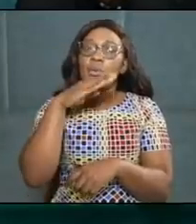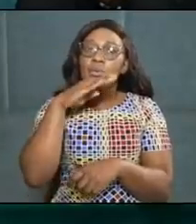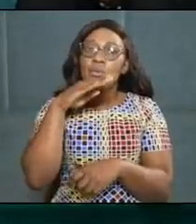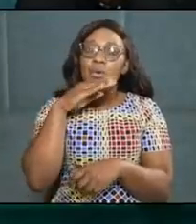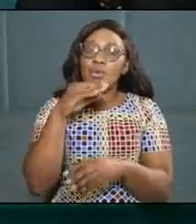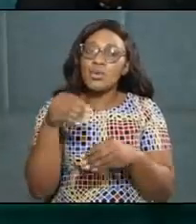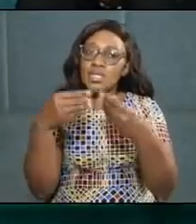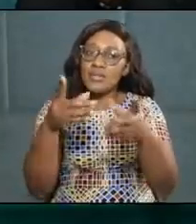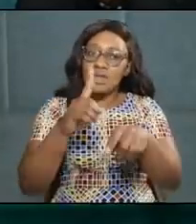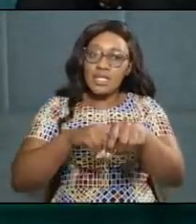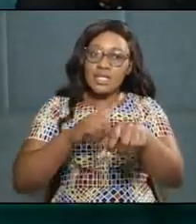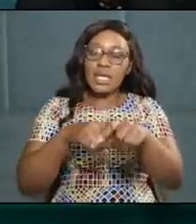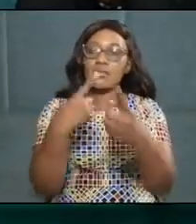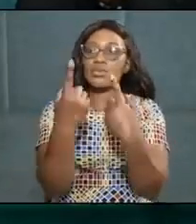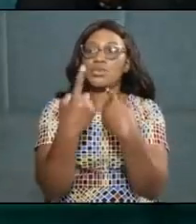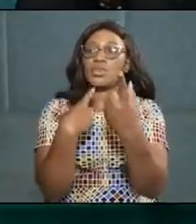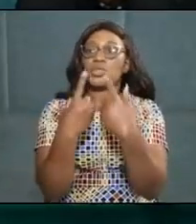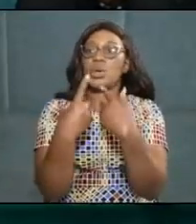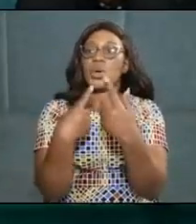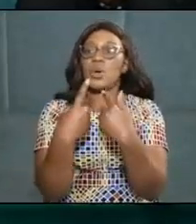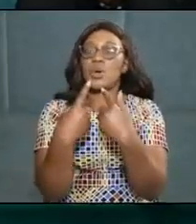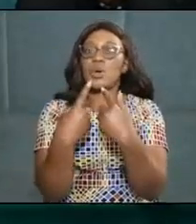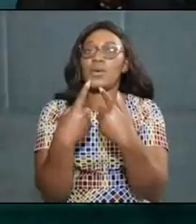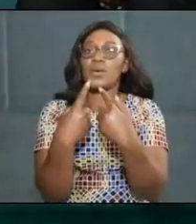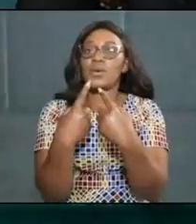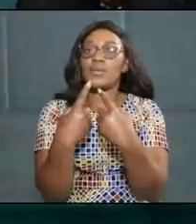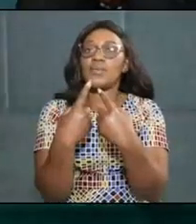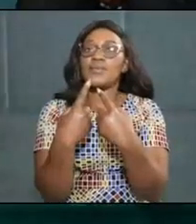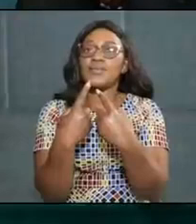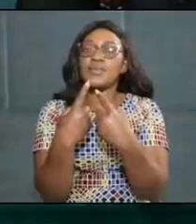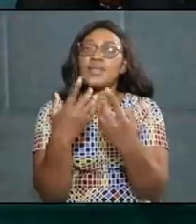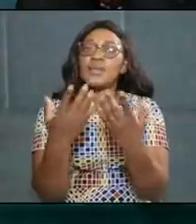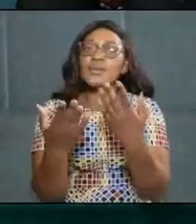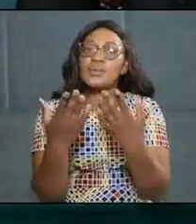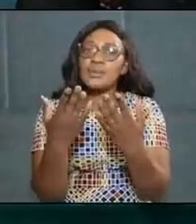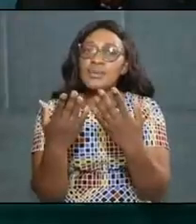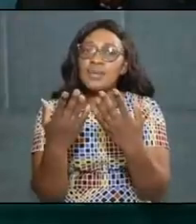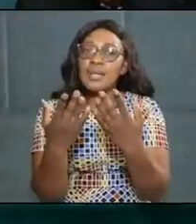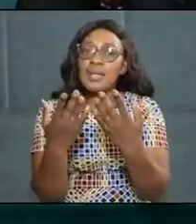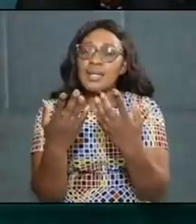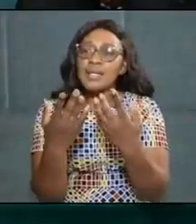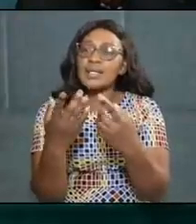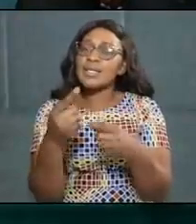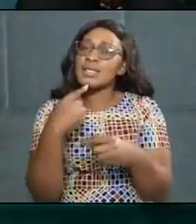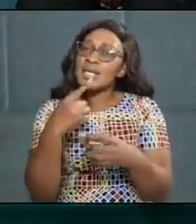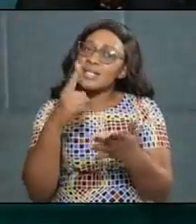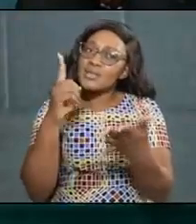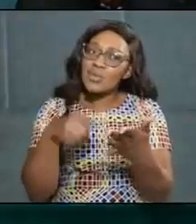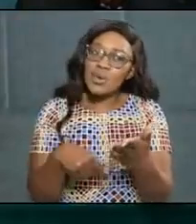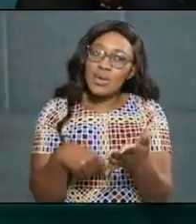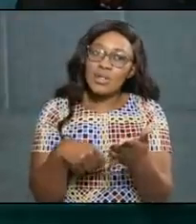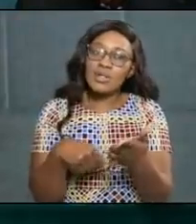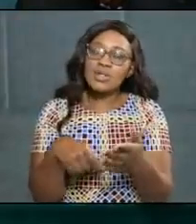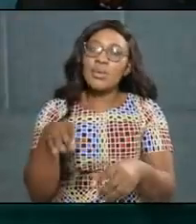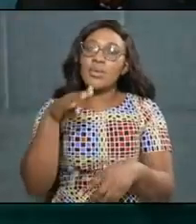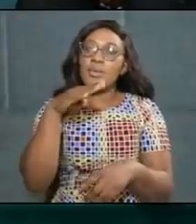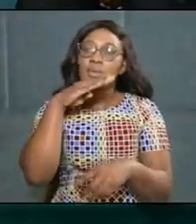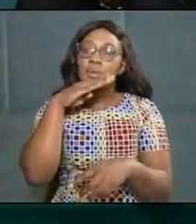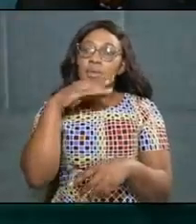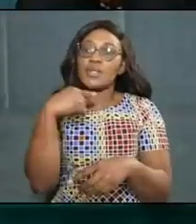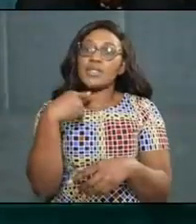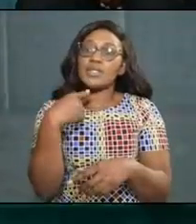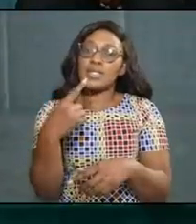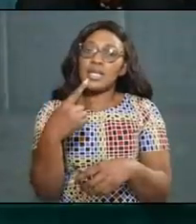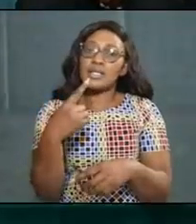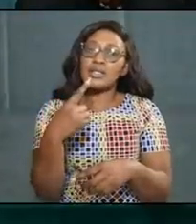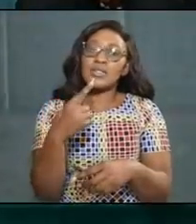chance to speak, and he spoke very differently from Tertullus the lawyer. What did he say? Paul does not use so many